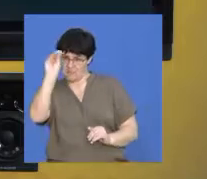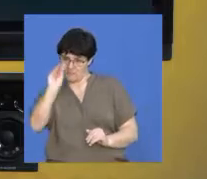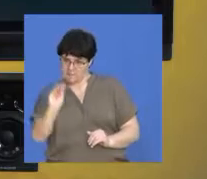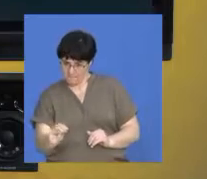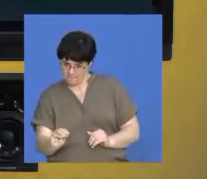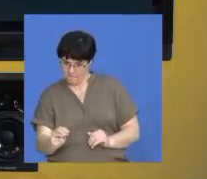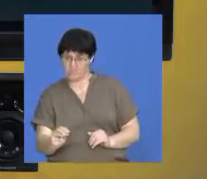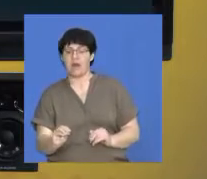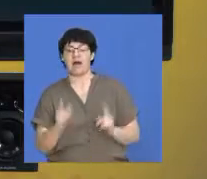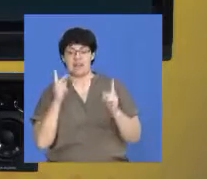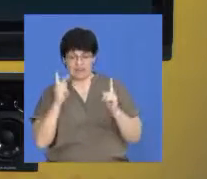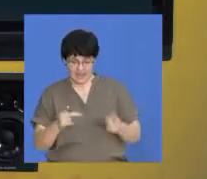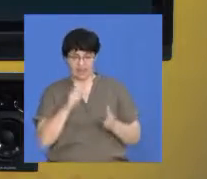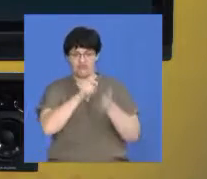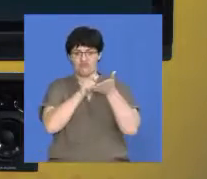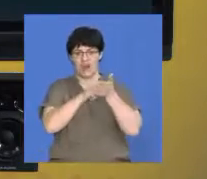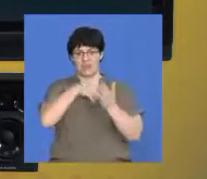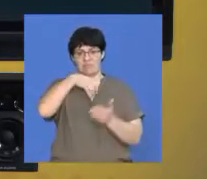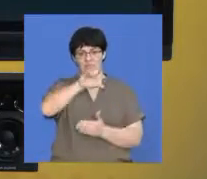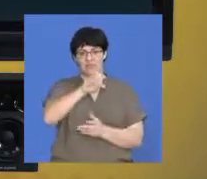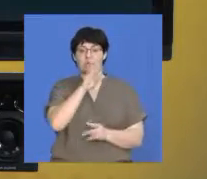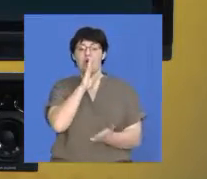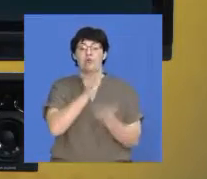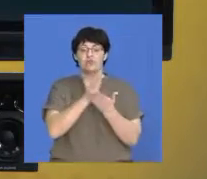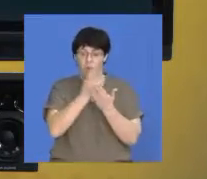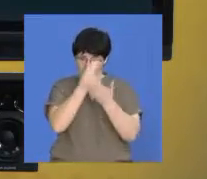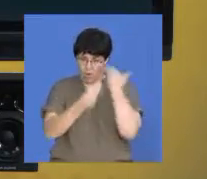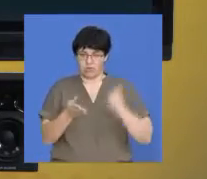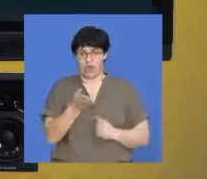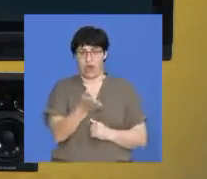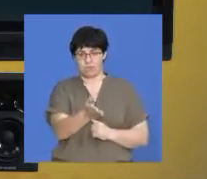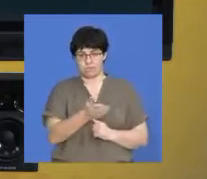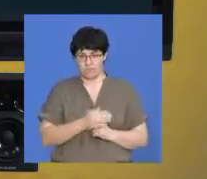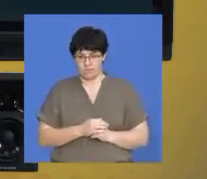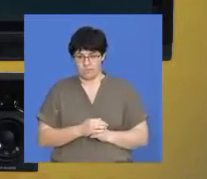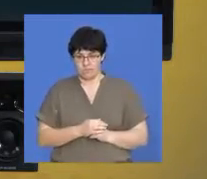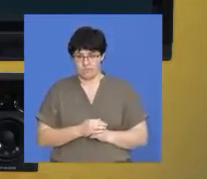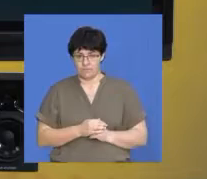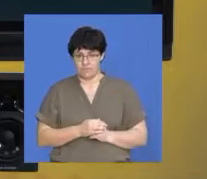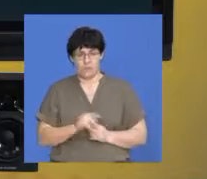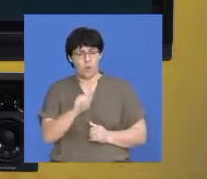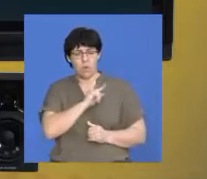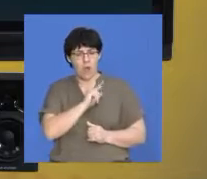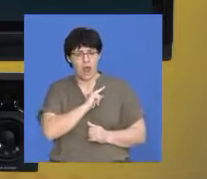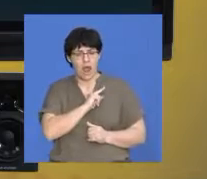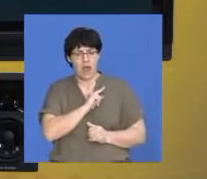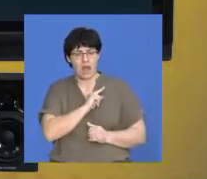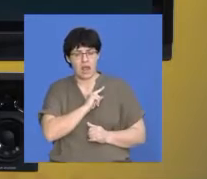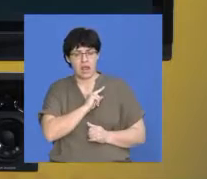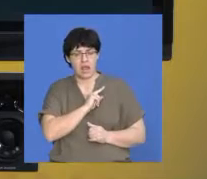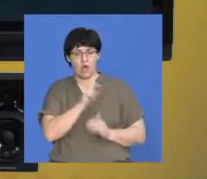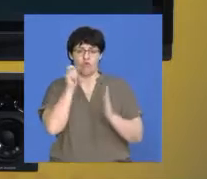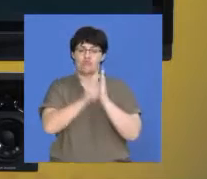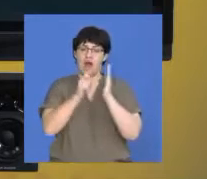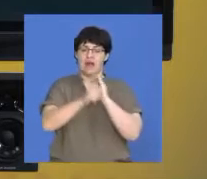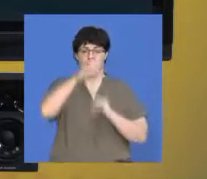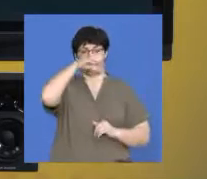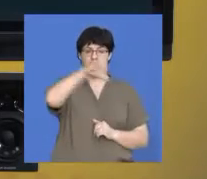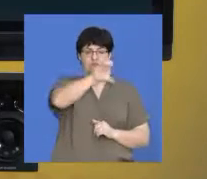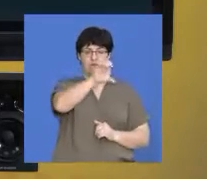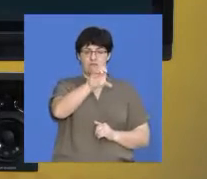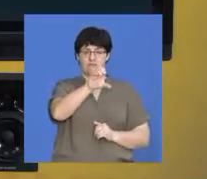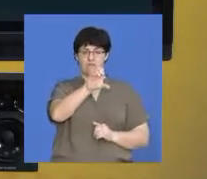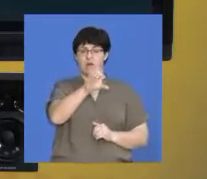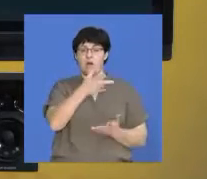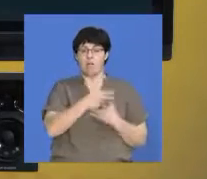knowledge, just to make sure that you've done both those things. Because what will end up happening if you just go straight into writing a paragraph,